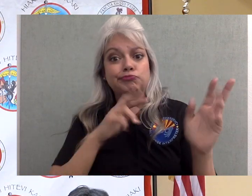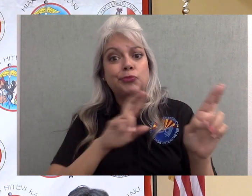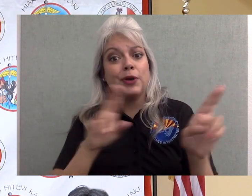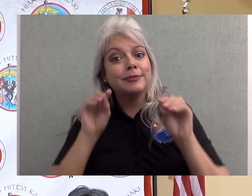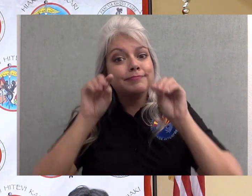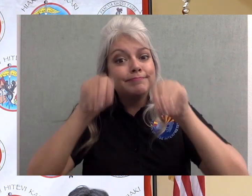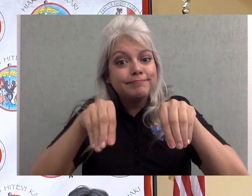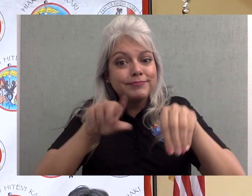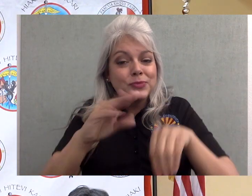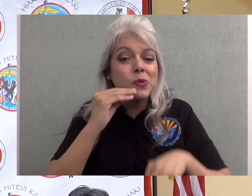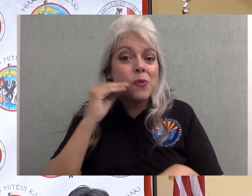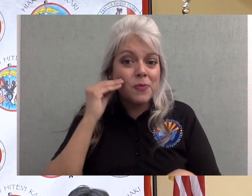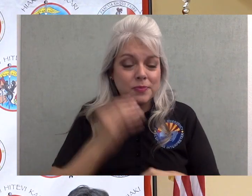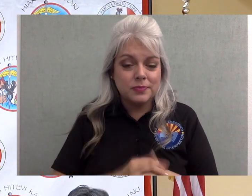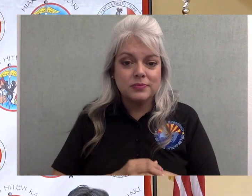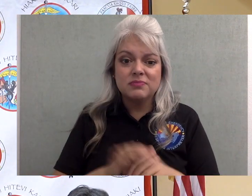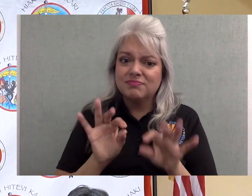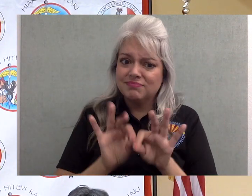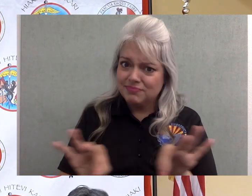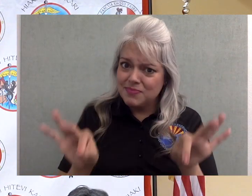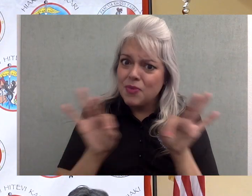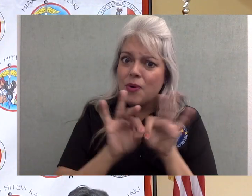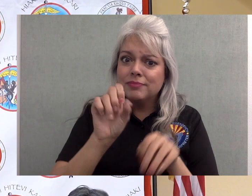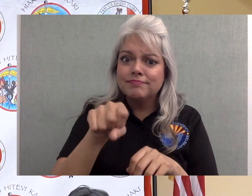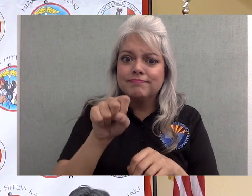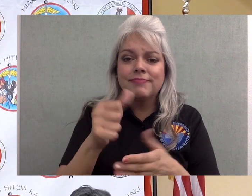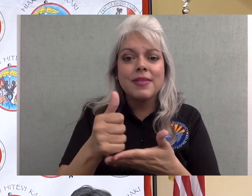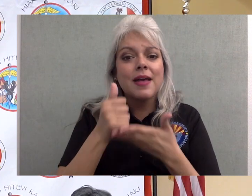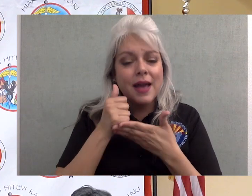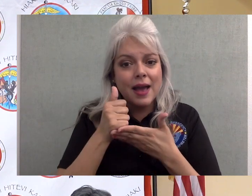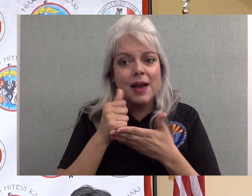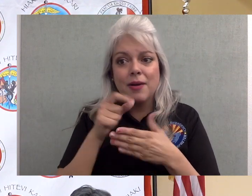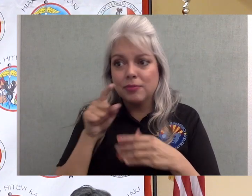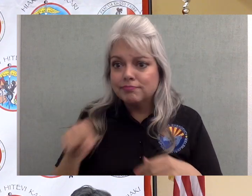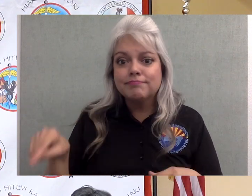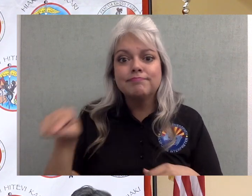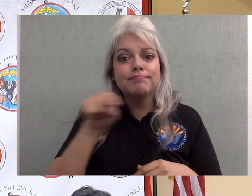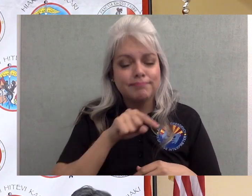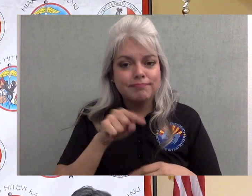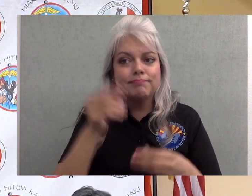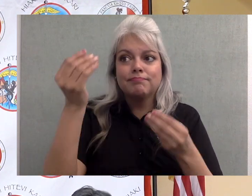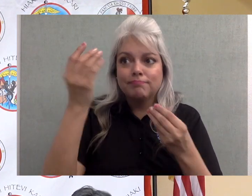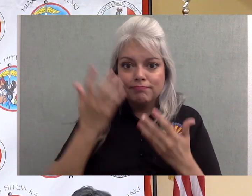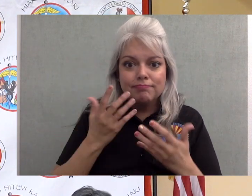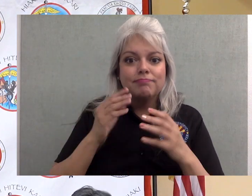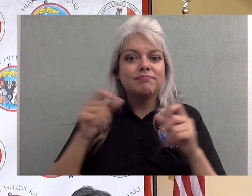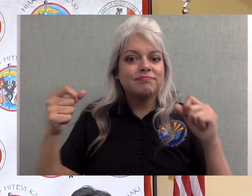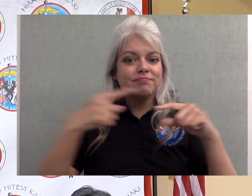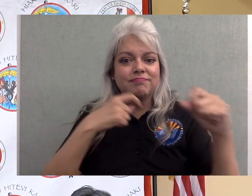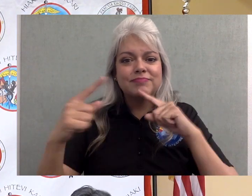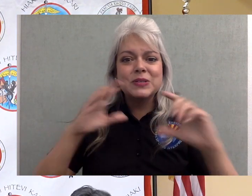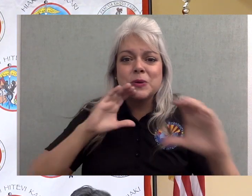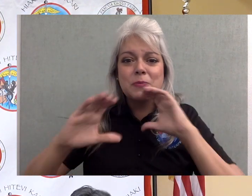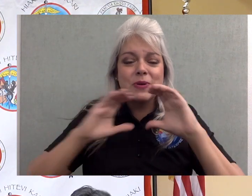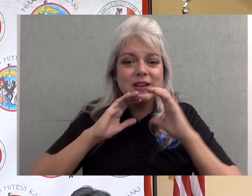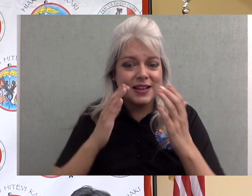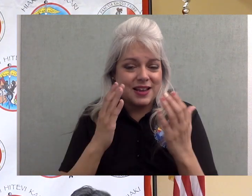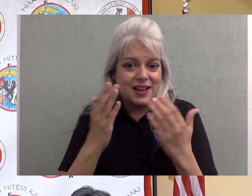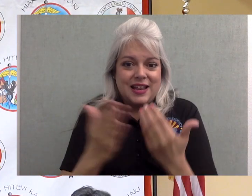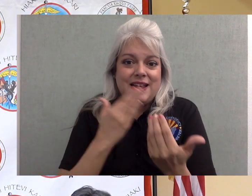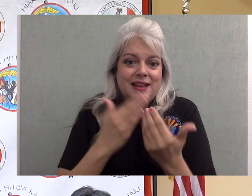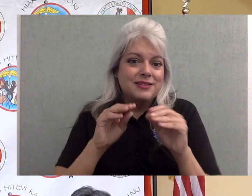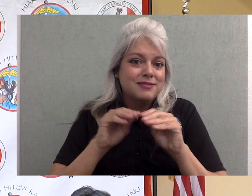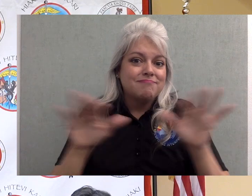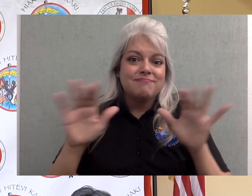It's going to be really important, and it's going to help everybody receive and disseminate information that is really, really good for